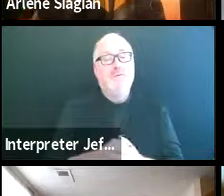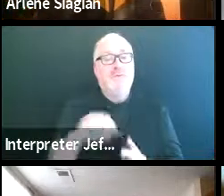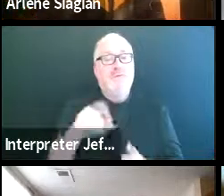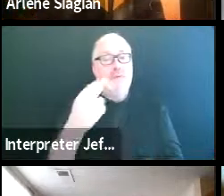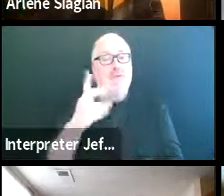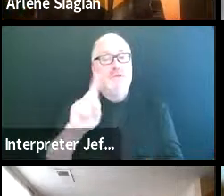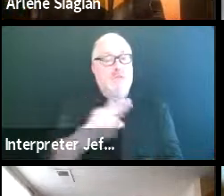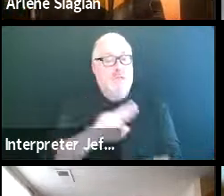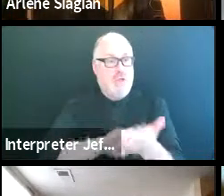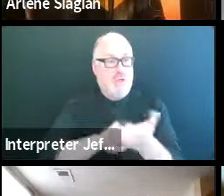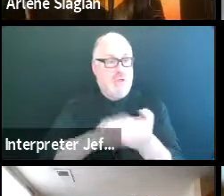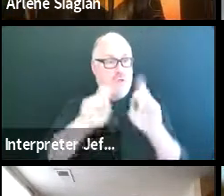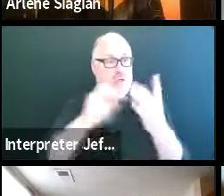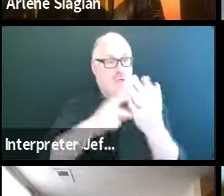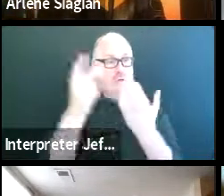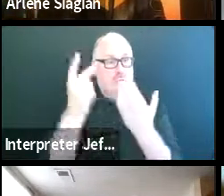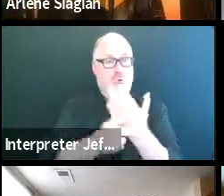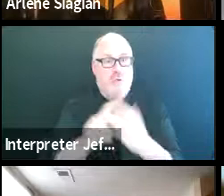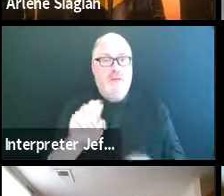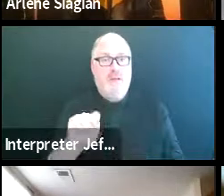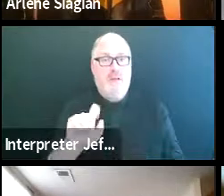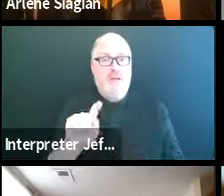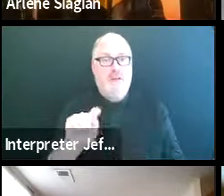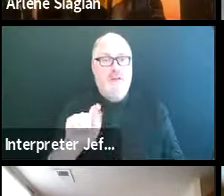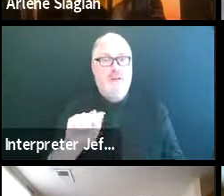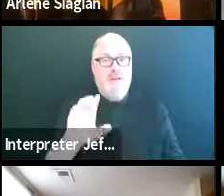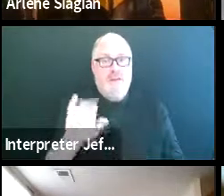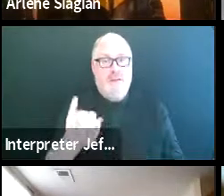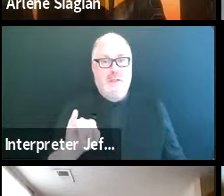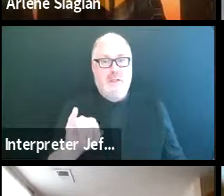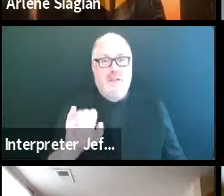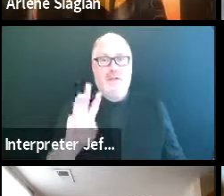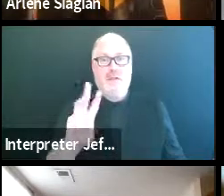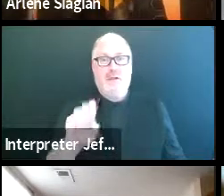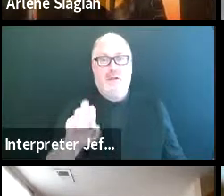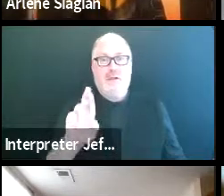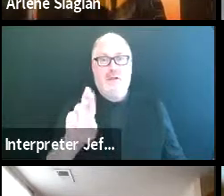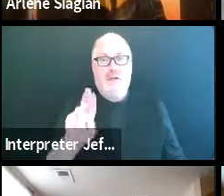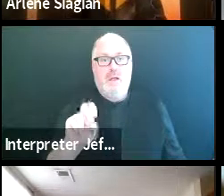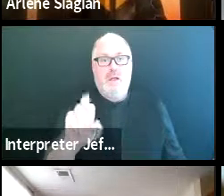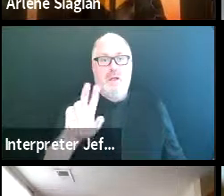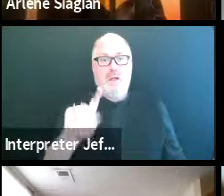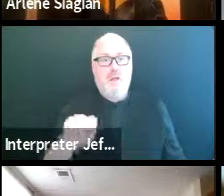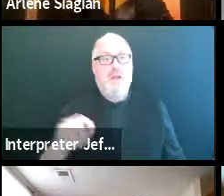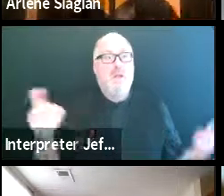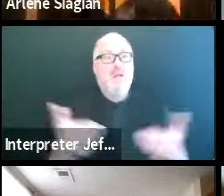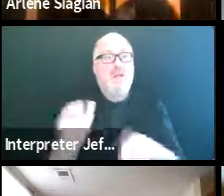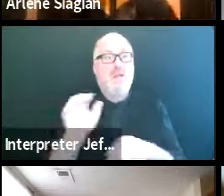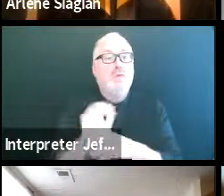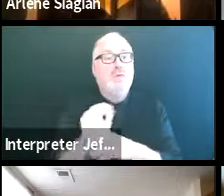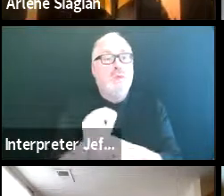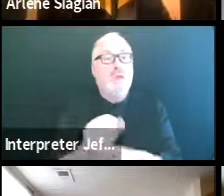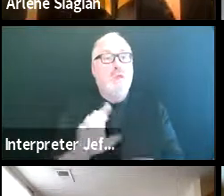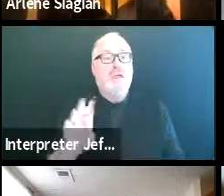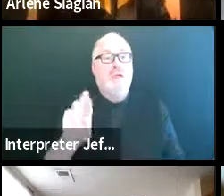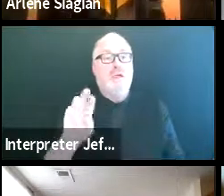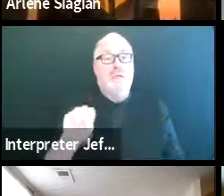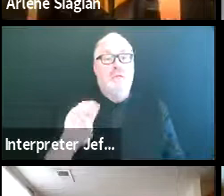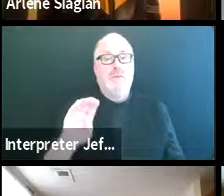Nursing Education program is Stacy Warnert, and Stacy will be introduced tonight by Dr.